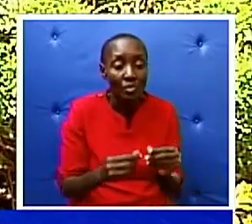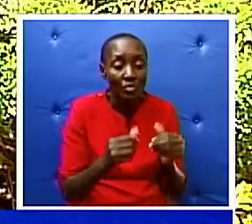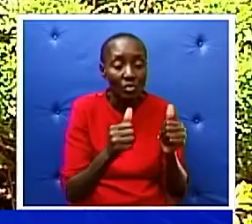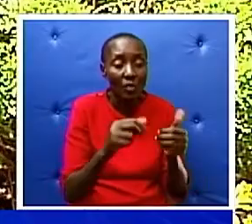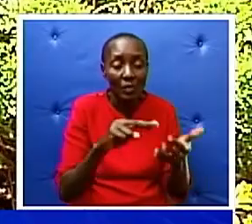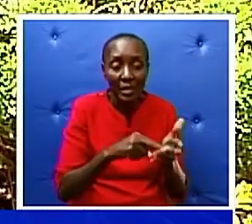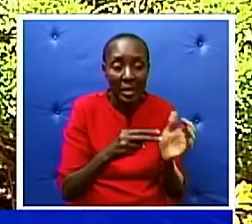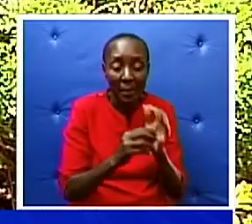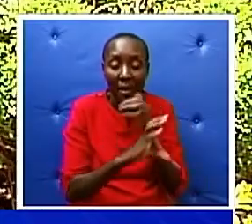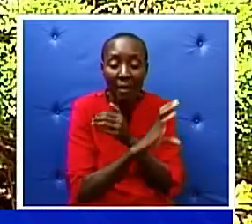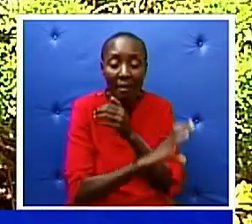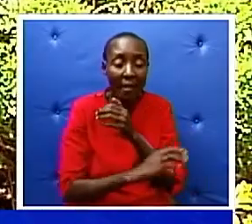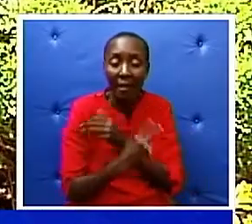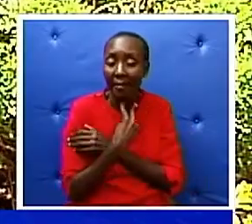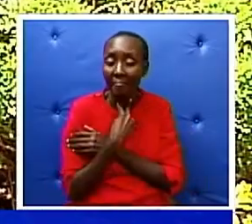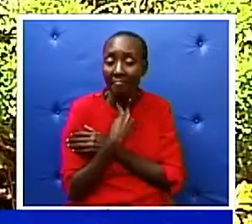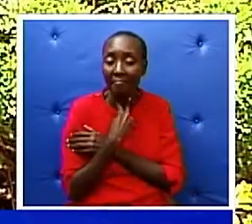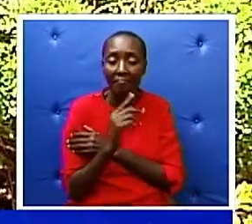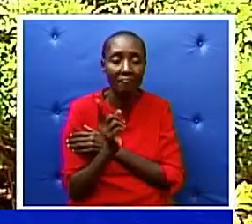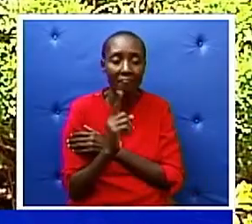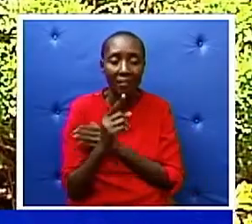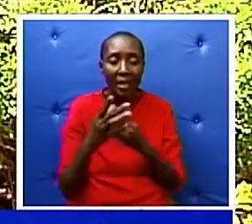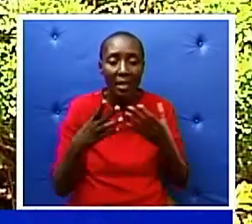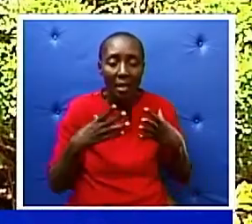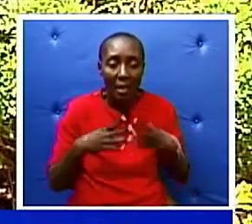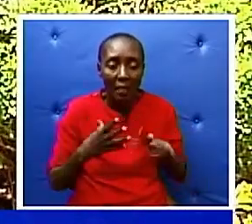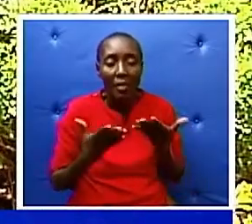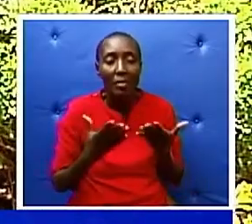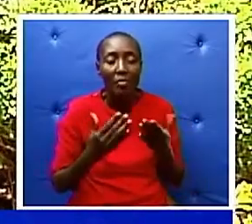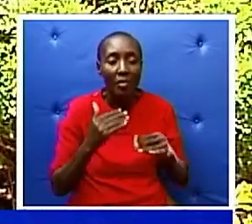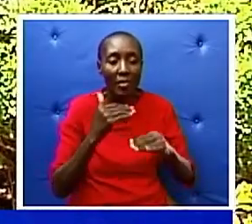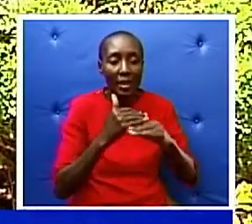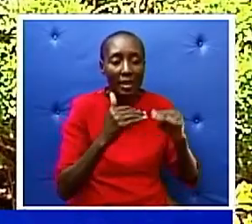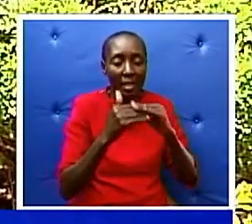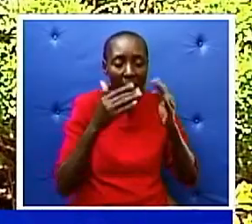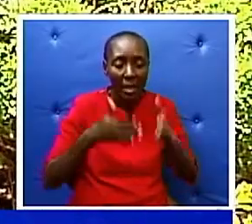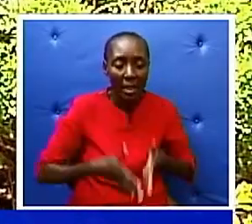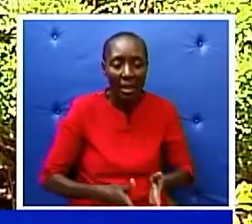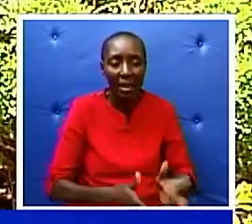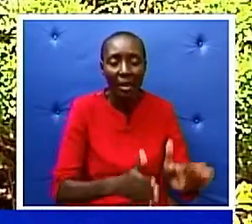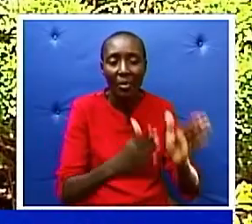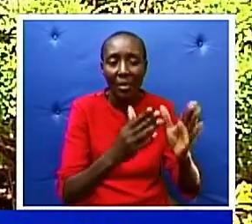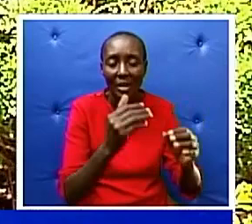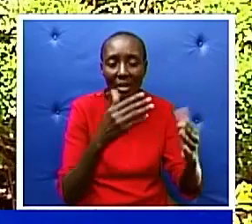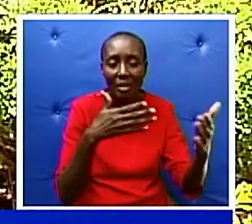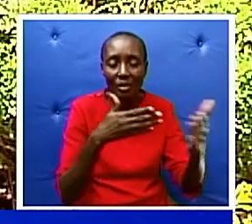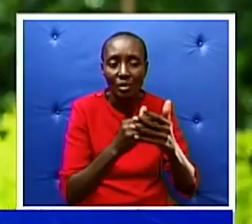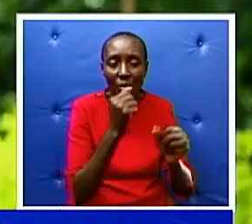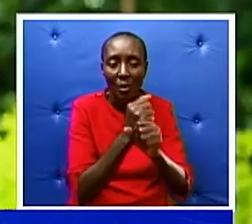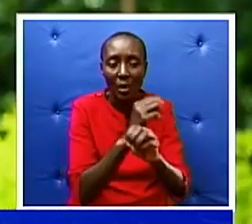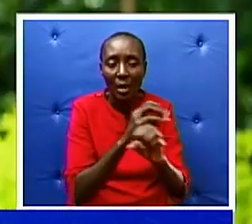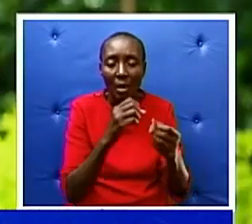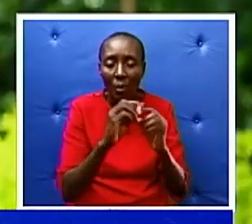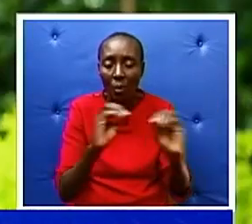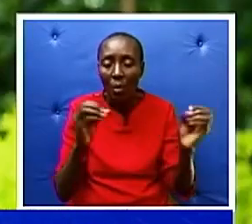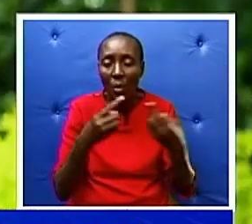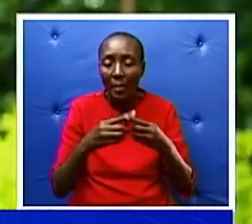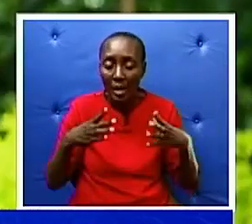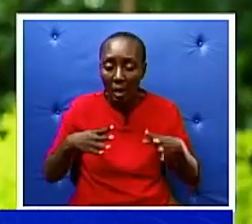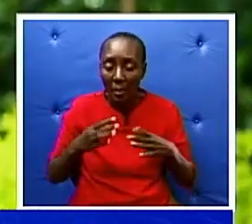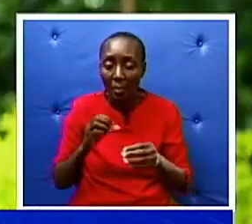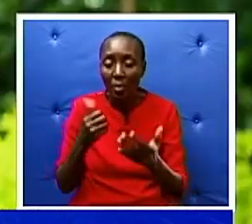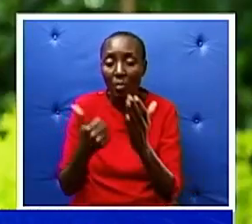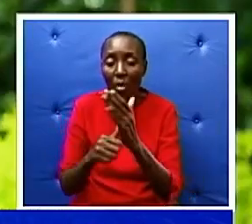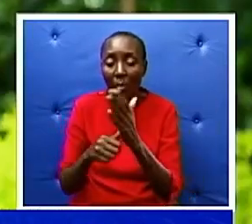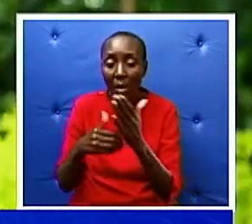running. It doesn't mean that the people creating expressway, since there's COVID, they stopped working. But people have a problem when we talk